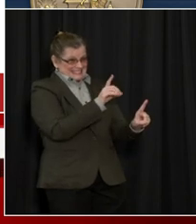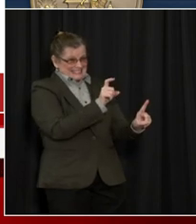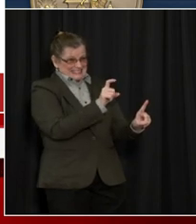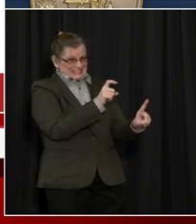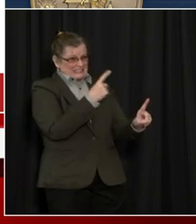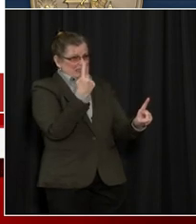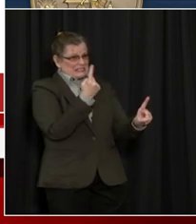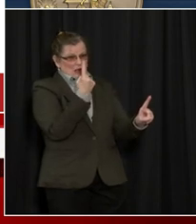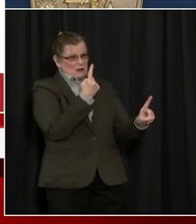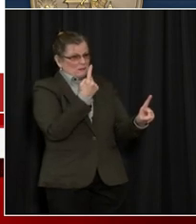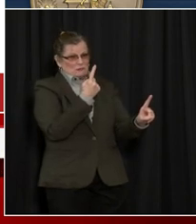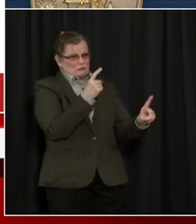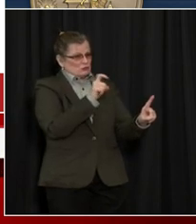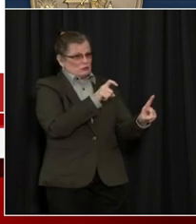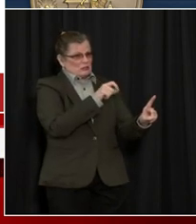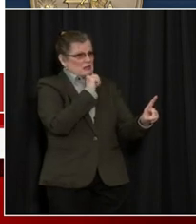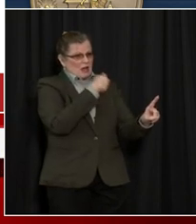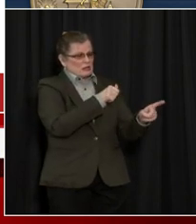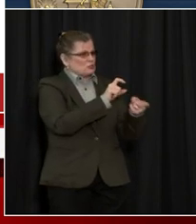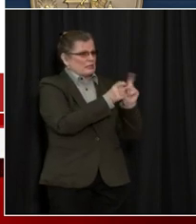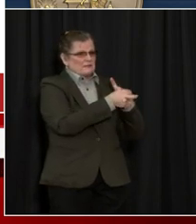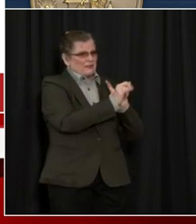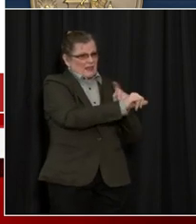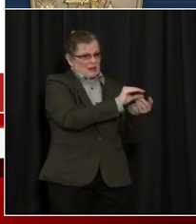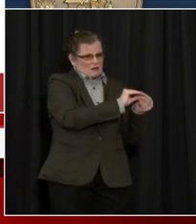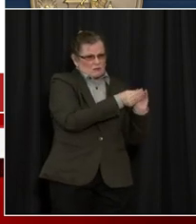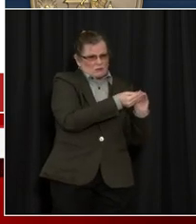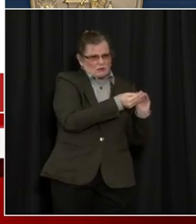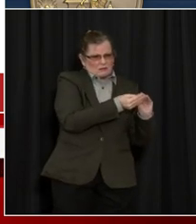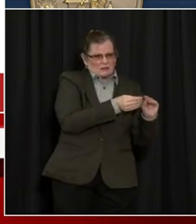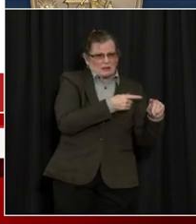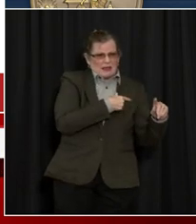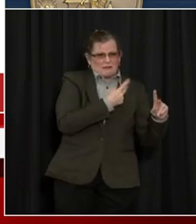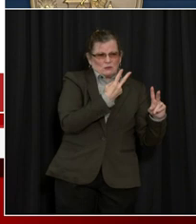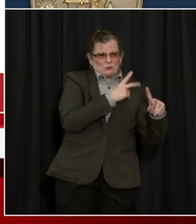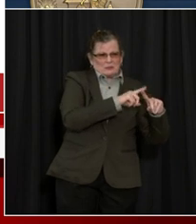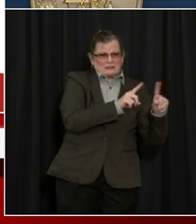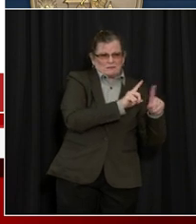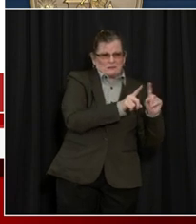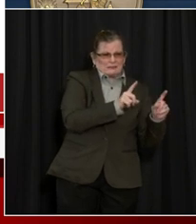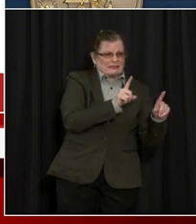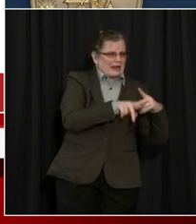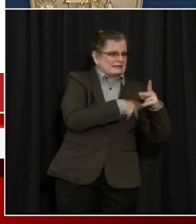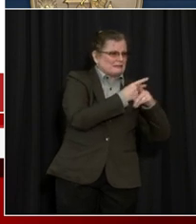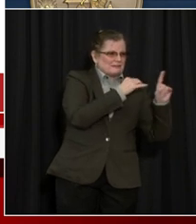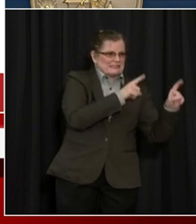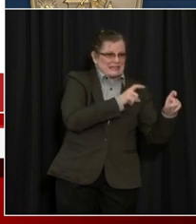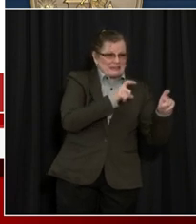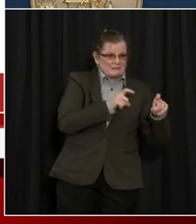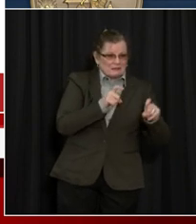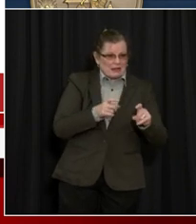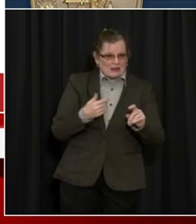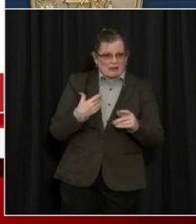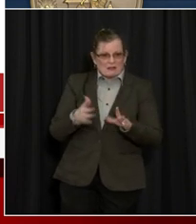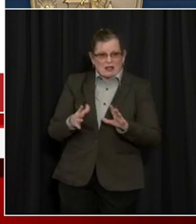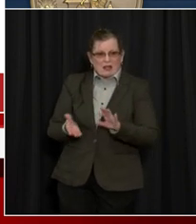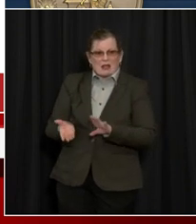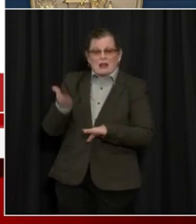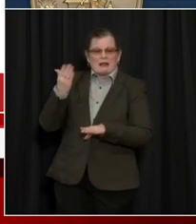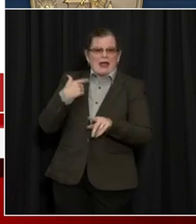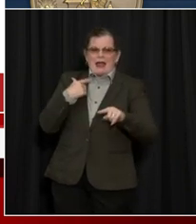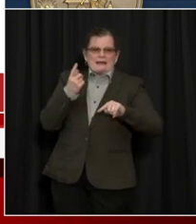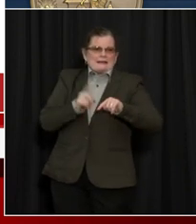books? In Virginia, they mix two different types of tests to elevate their test levels. Well, I'm the mayor of Washington, D.C., so I'm not going to comment